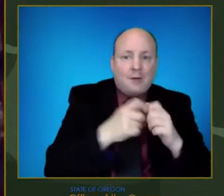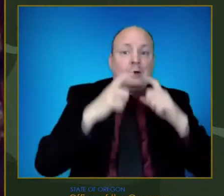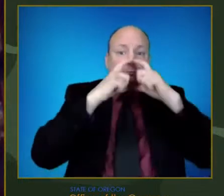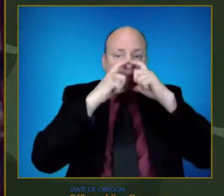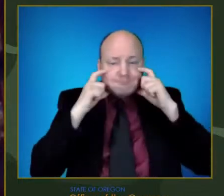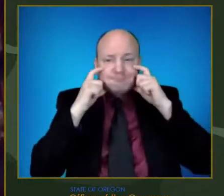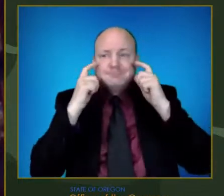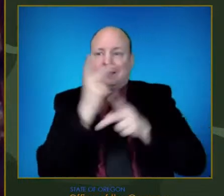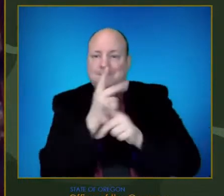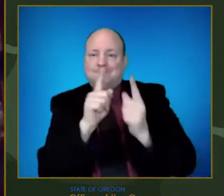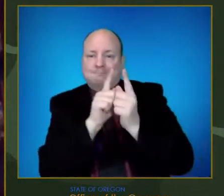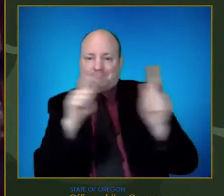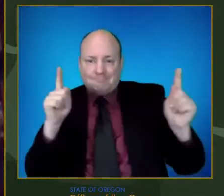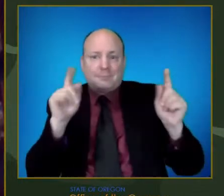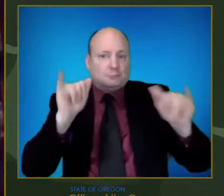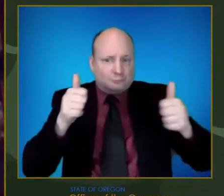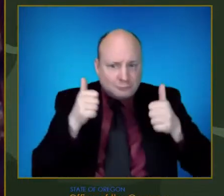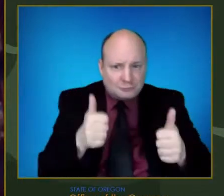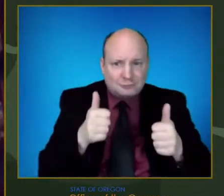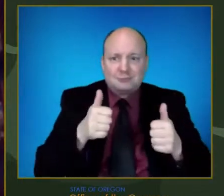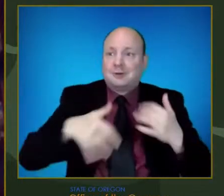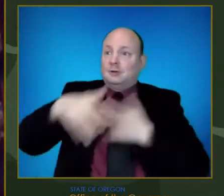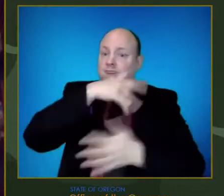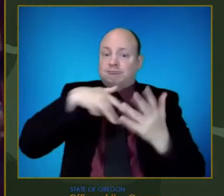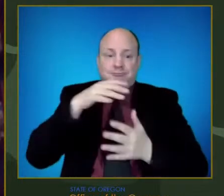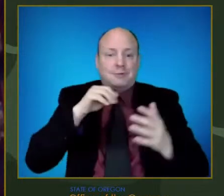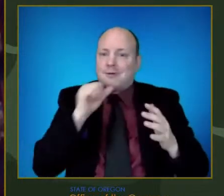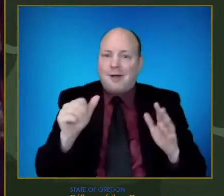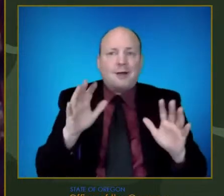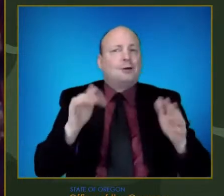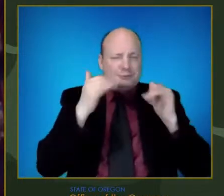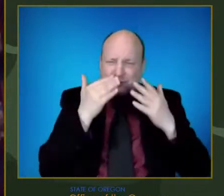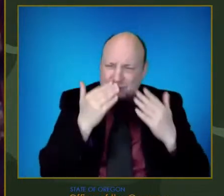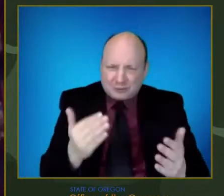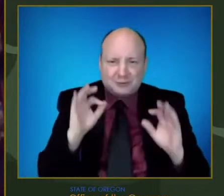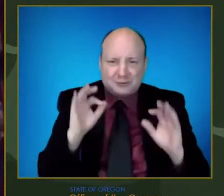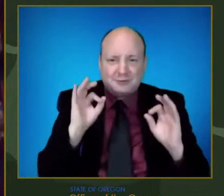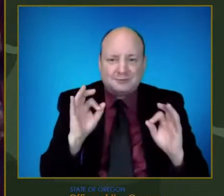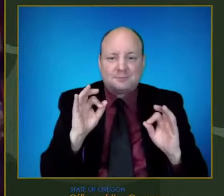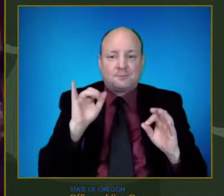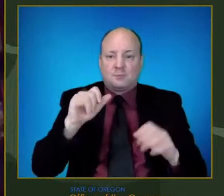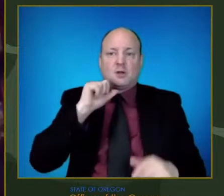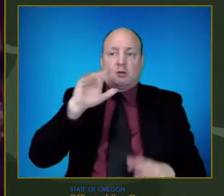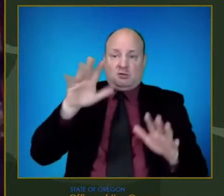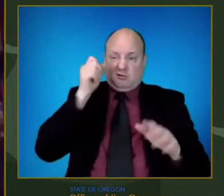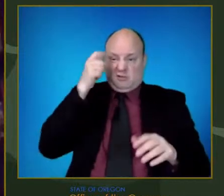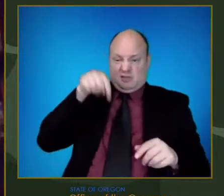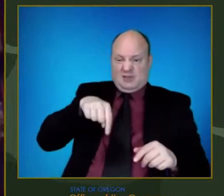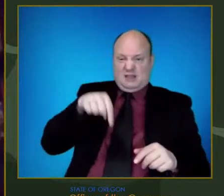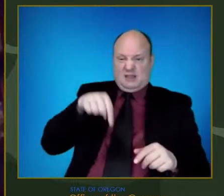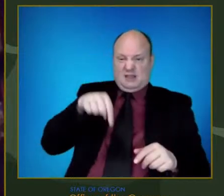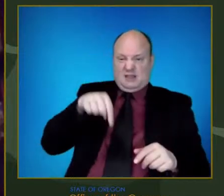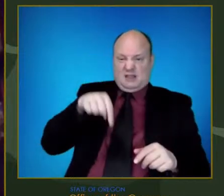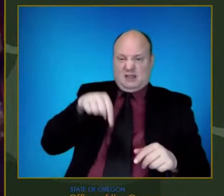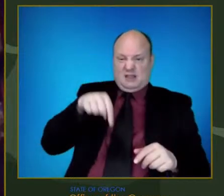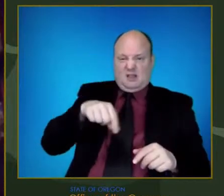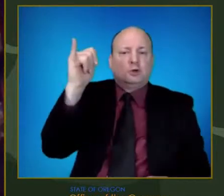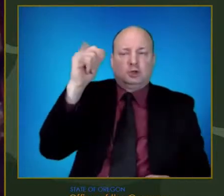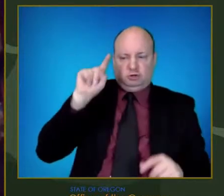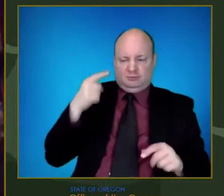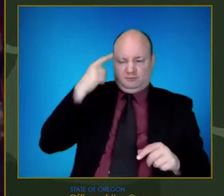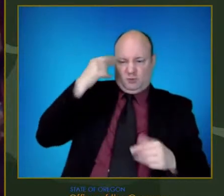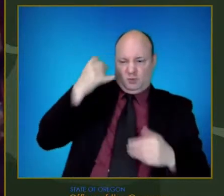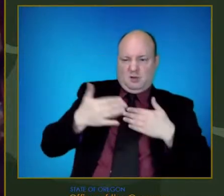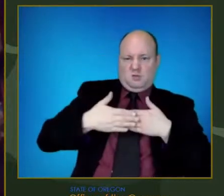risk indoor gatherings. And these activities are not forever, just for now. Let me turn my attention to variants